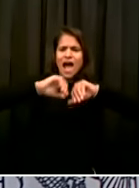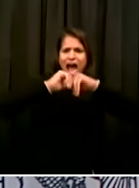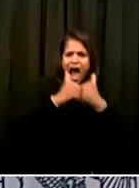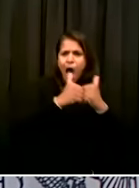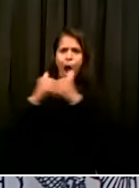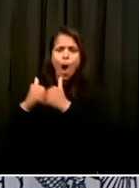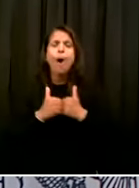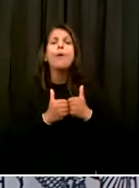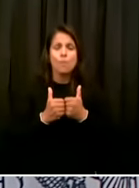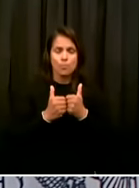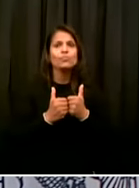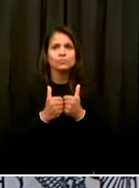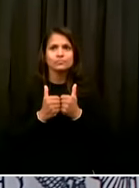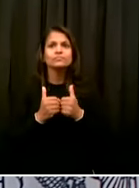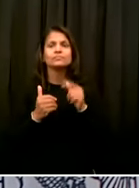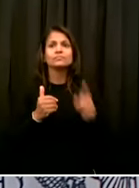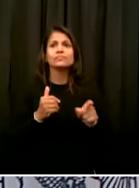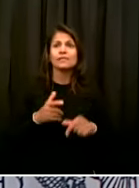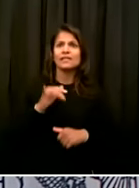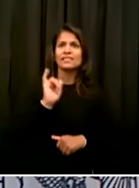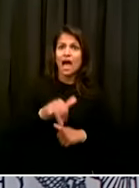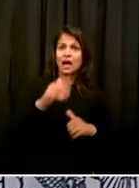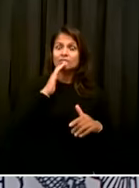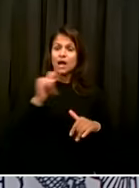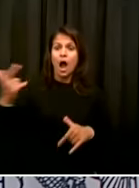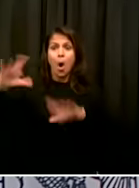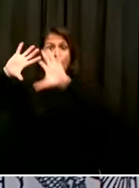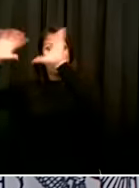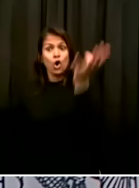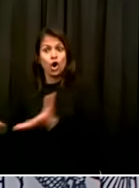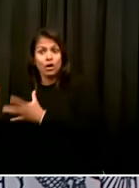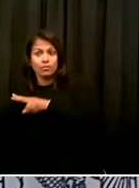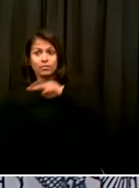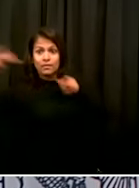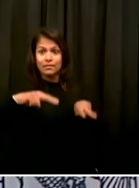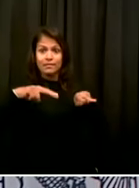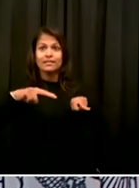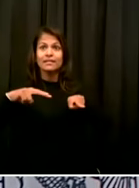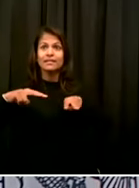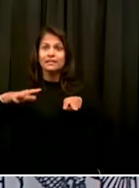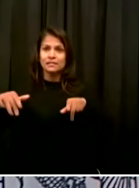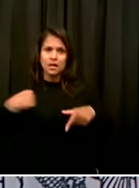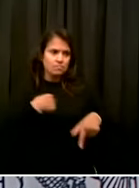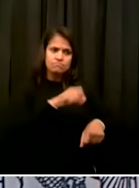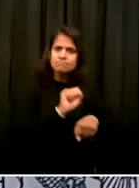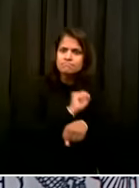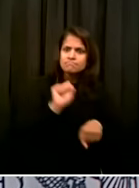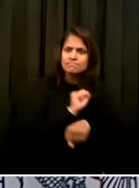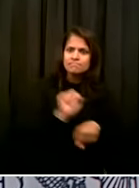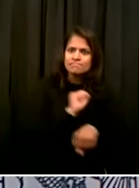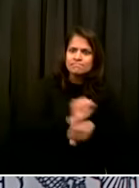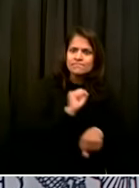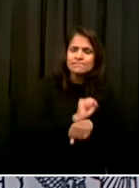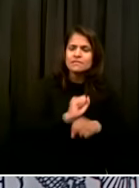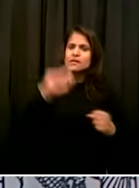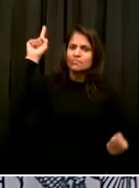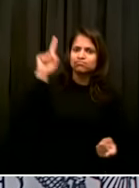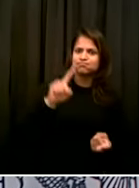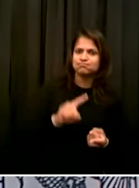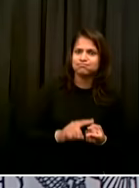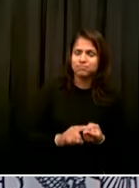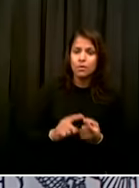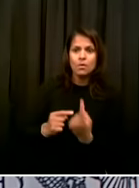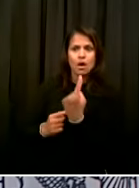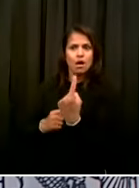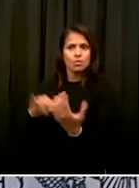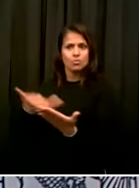this is what we need to keep doing. We need to be vigilant. We need to be focused on continuing this fight until it's done.